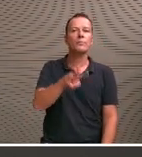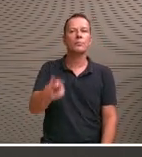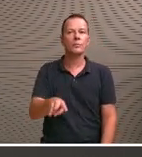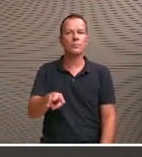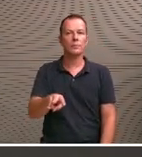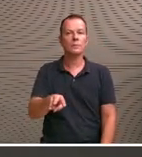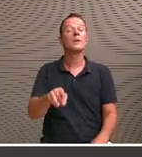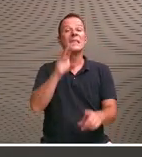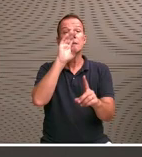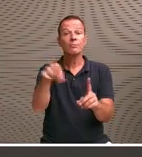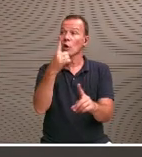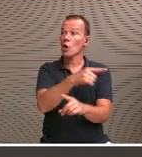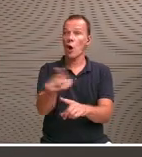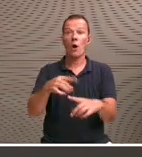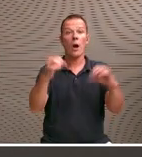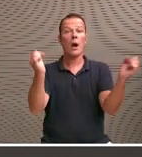1.5-degree scenario.